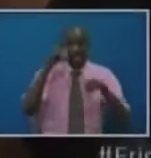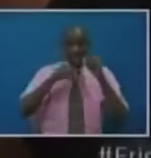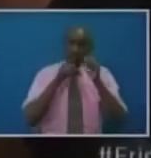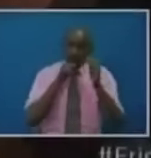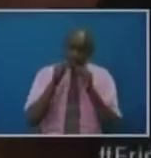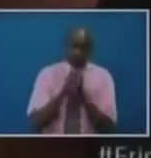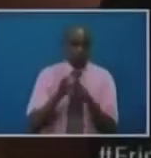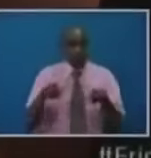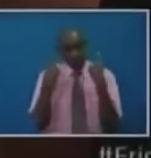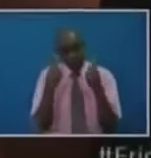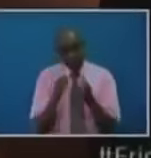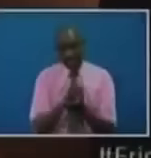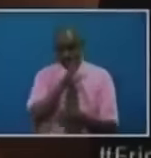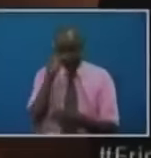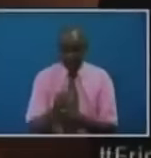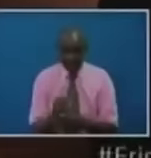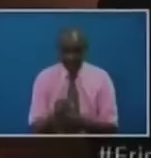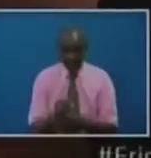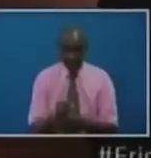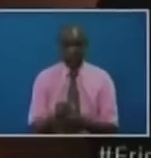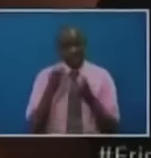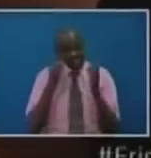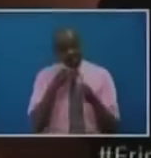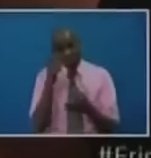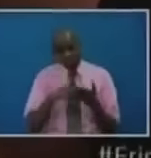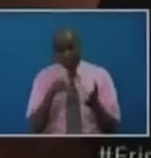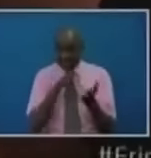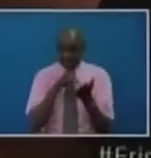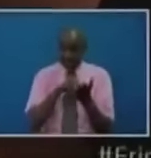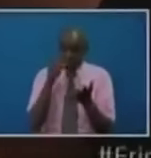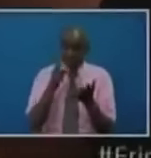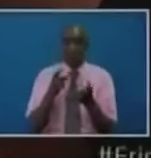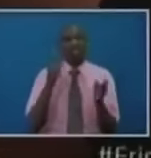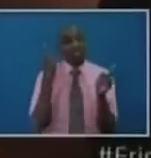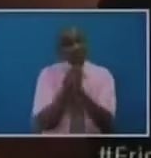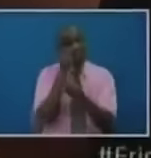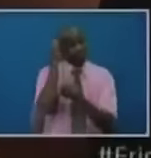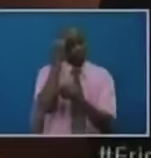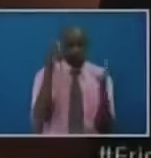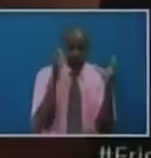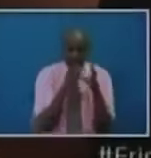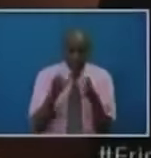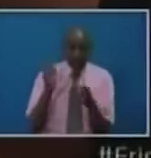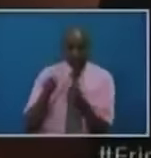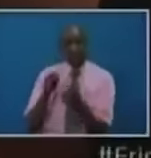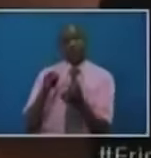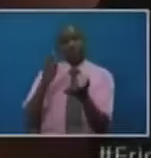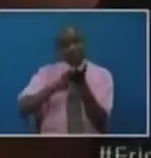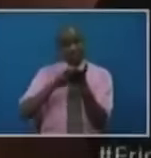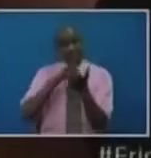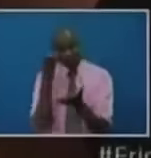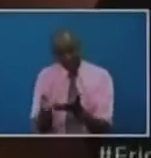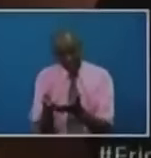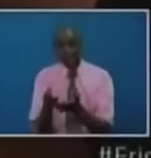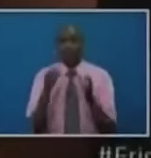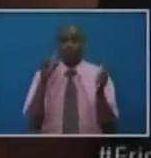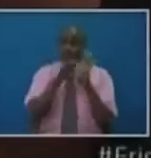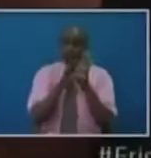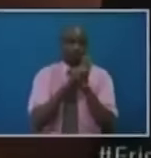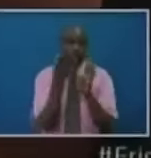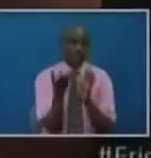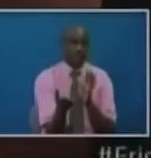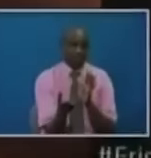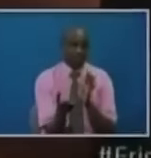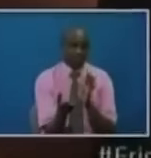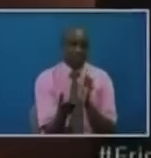disputes in Africa. And then if it's a multi-party situation, the multi-parties should obviously subscribe to such a constitution